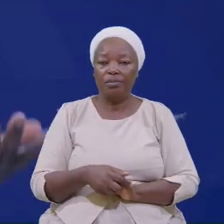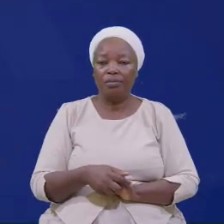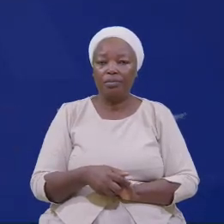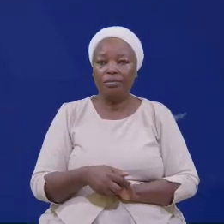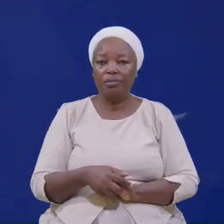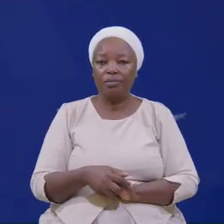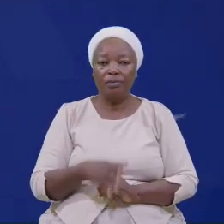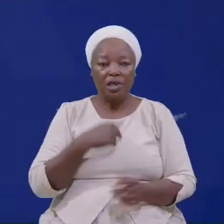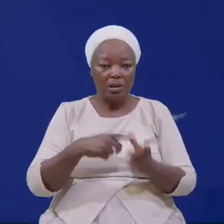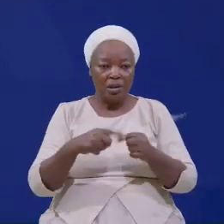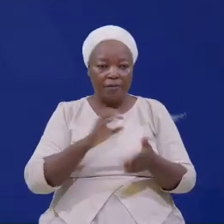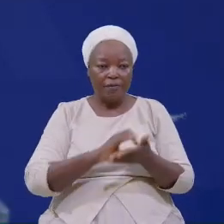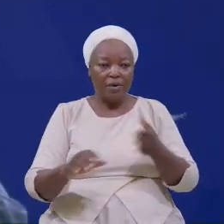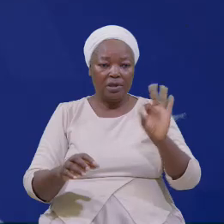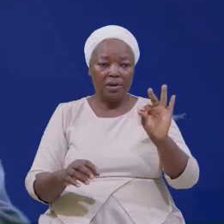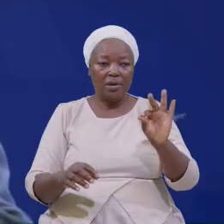And then